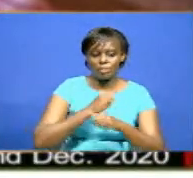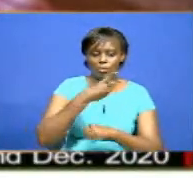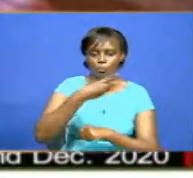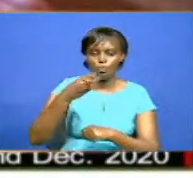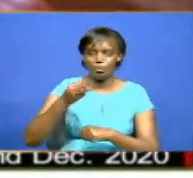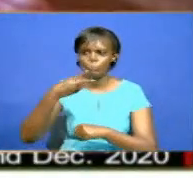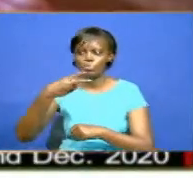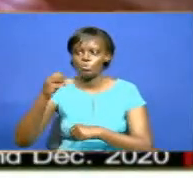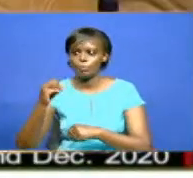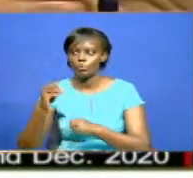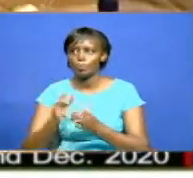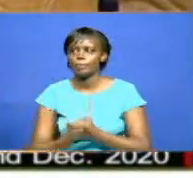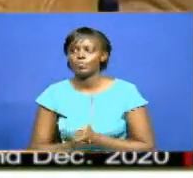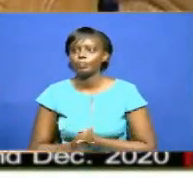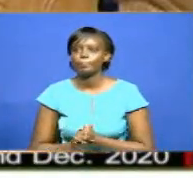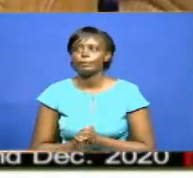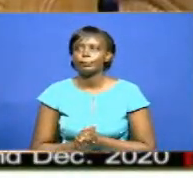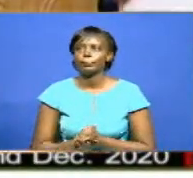2020. Very well.